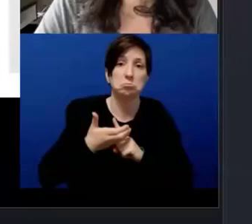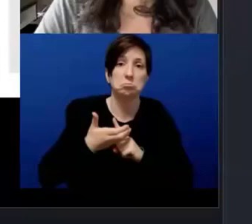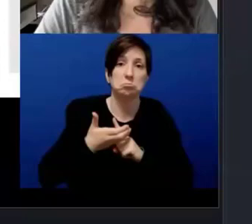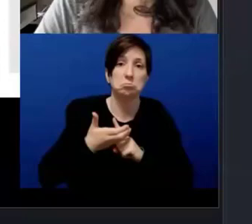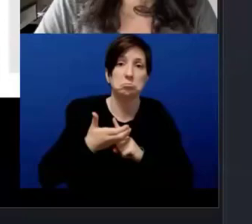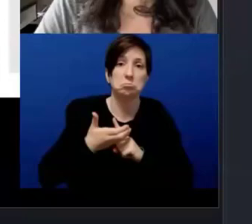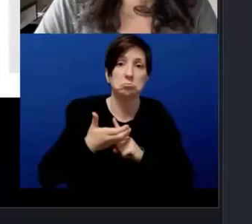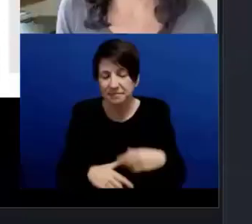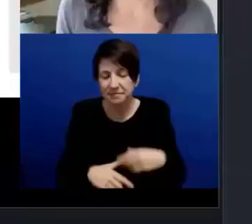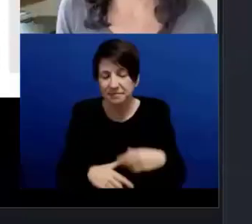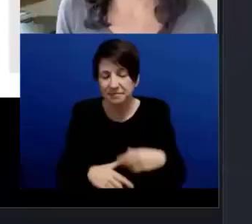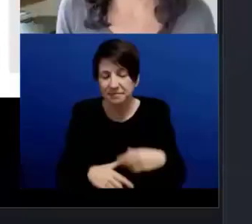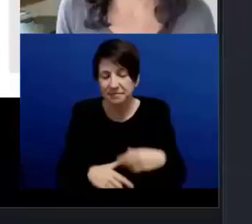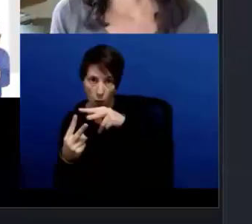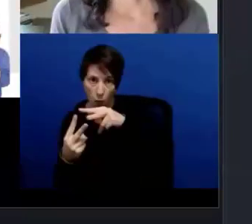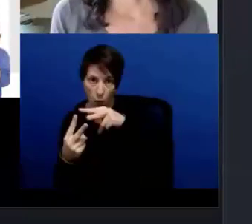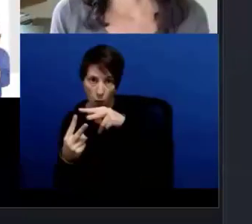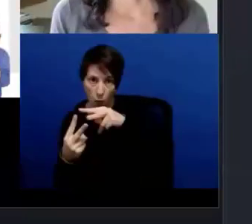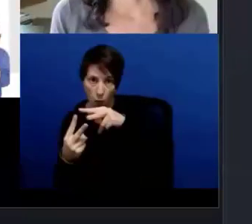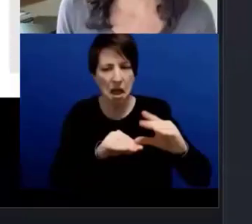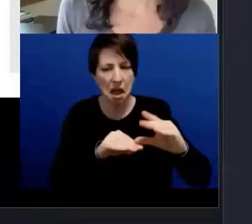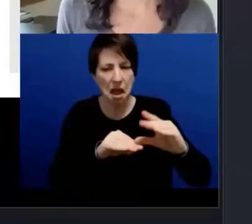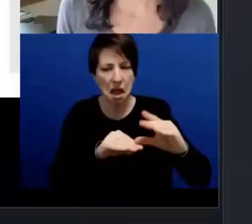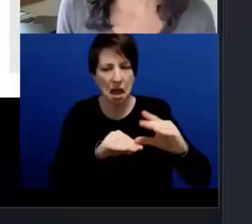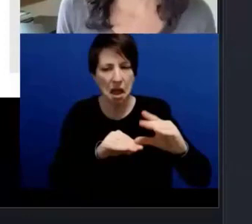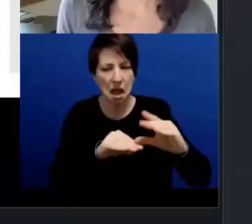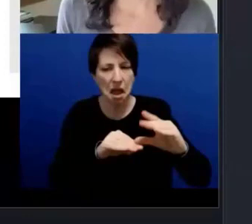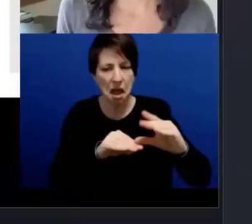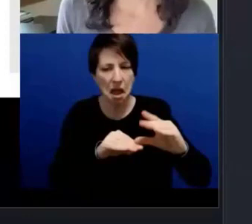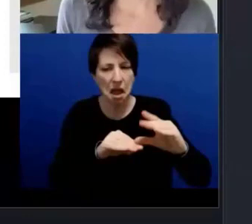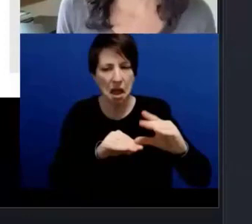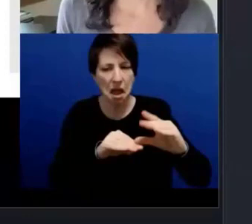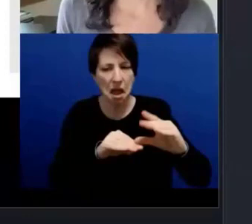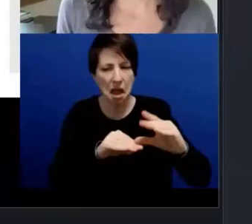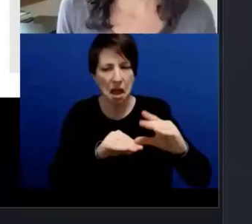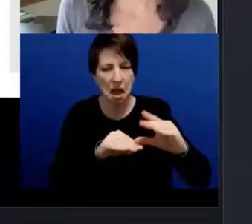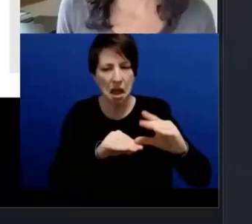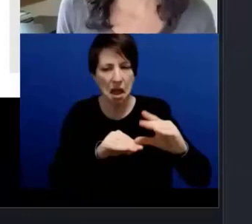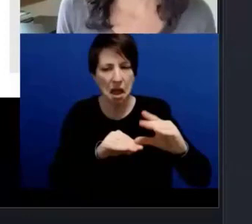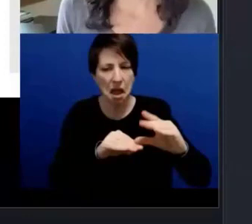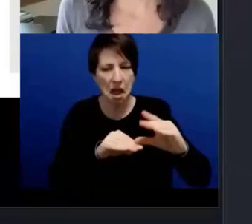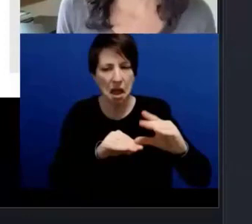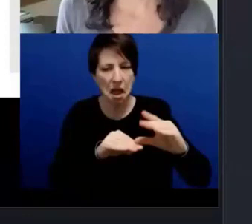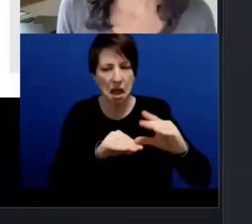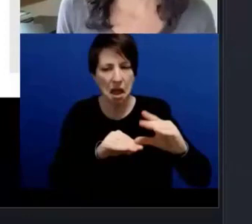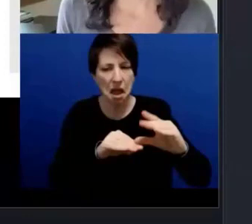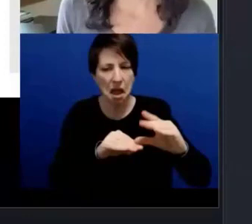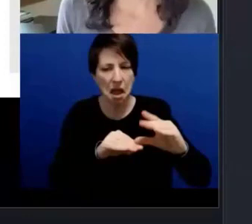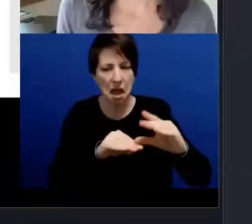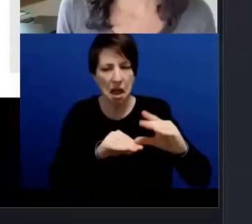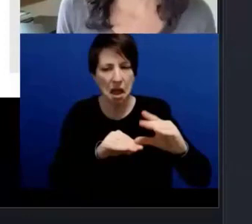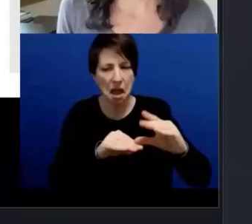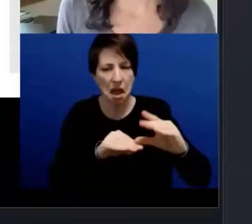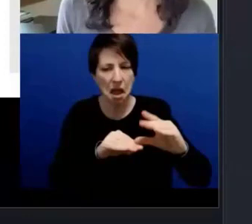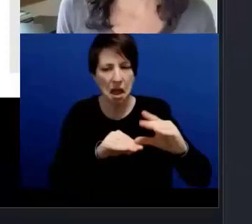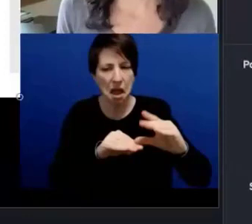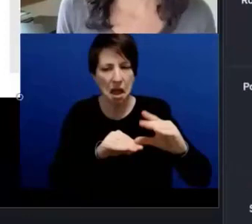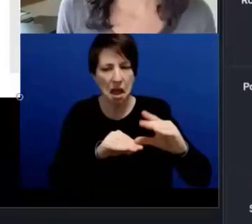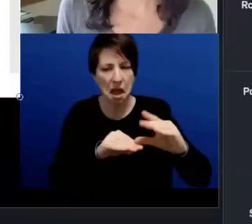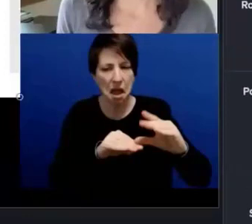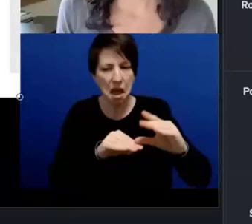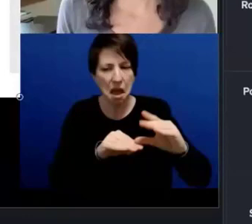control and organize for projects. So basically what you see here on the lower area, we see the different tracks that we